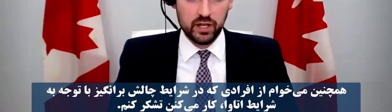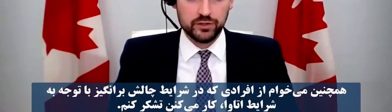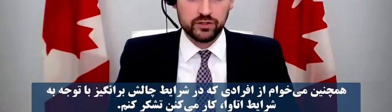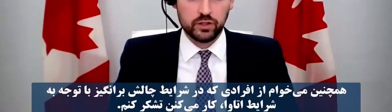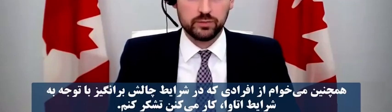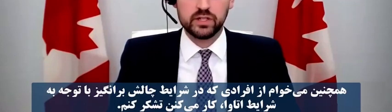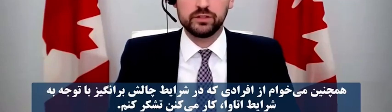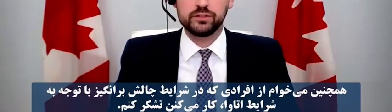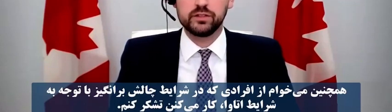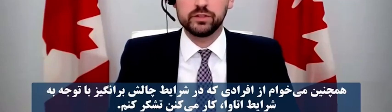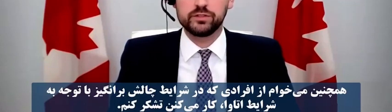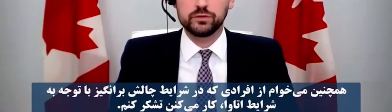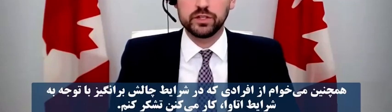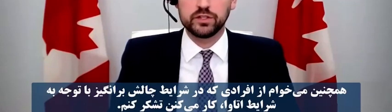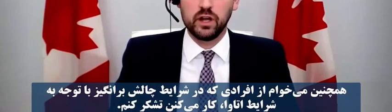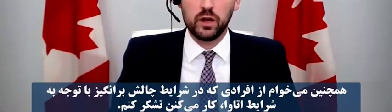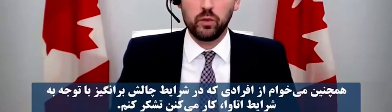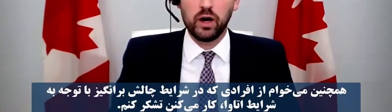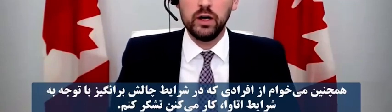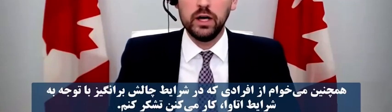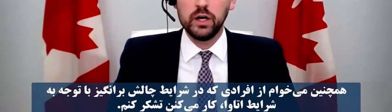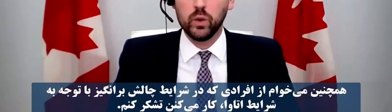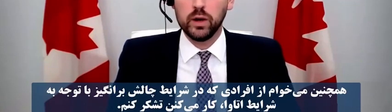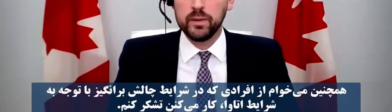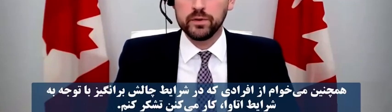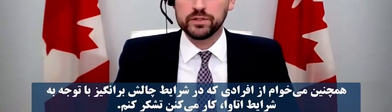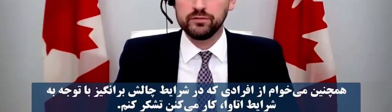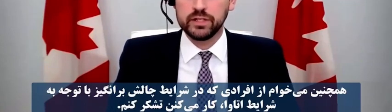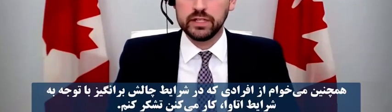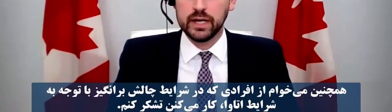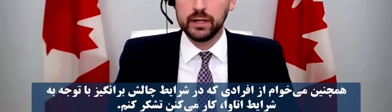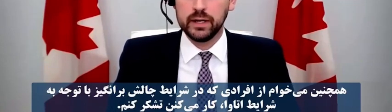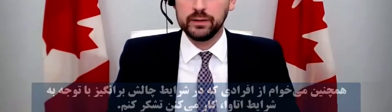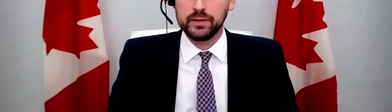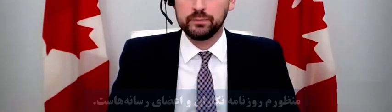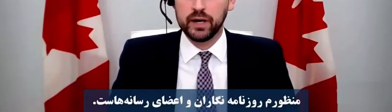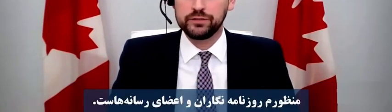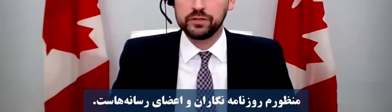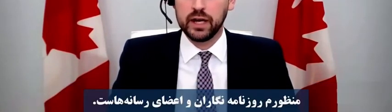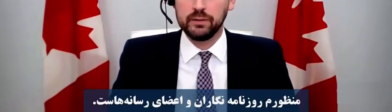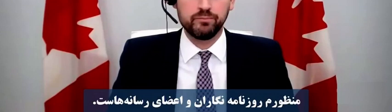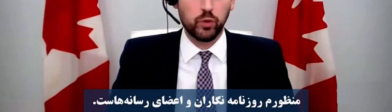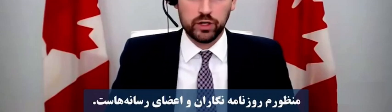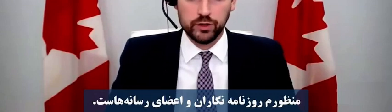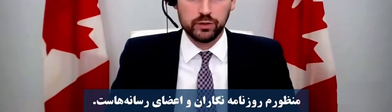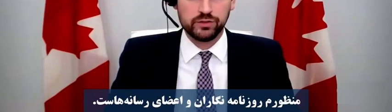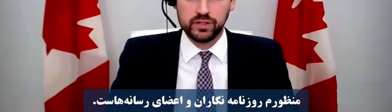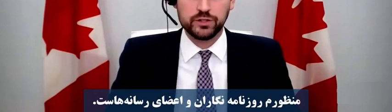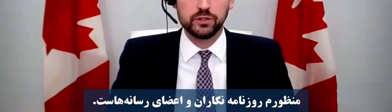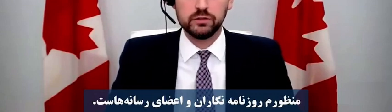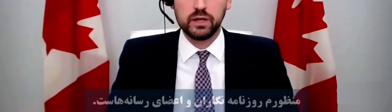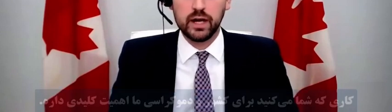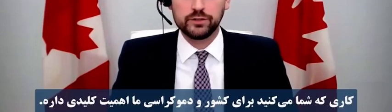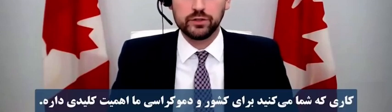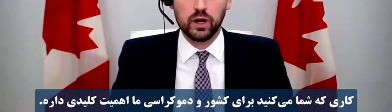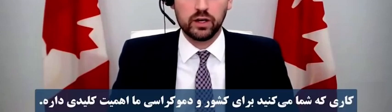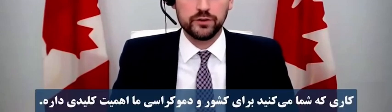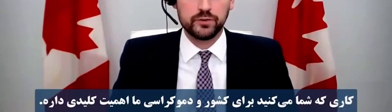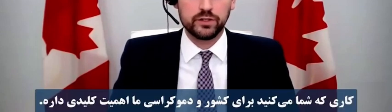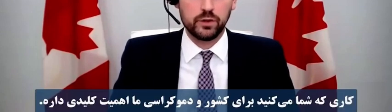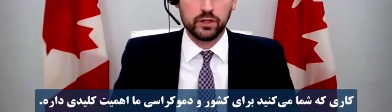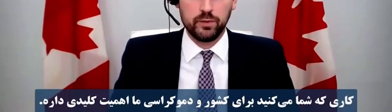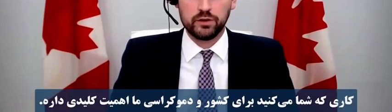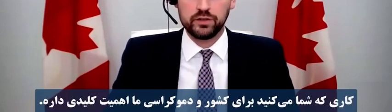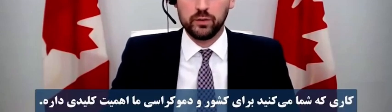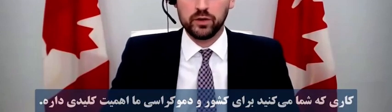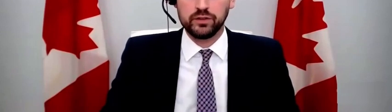somewhat challenging circumstances, given the situation in Ottawa, who are members of the press. The work you do is essential to our country